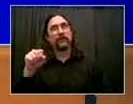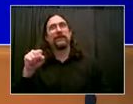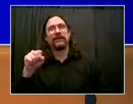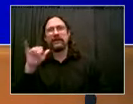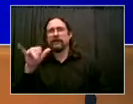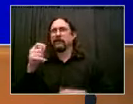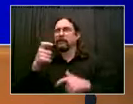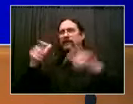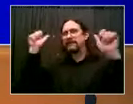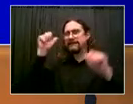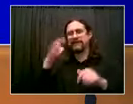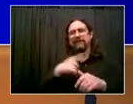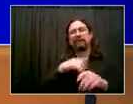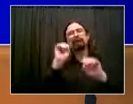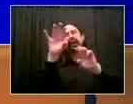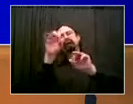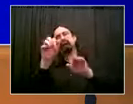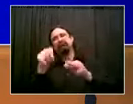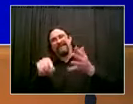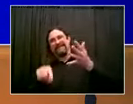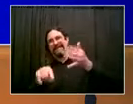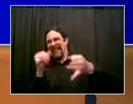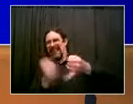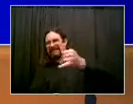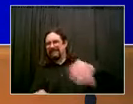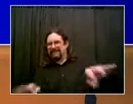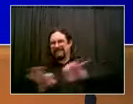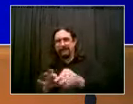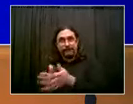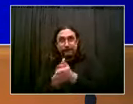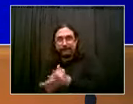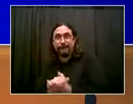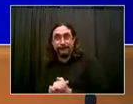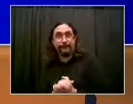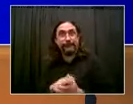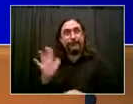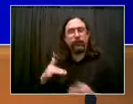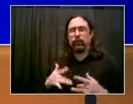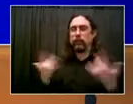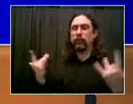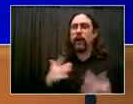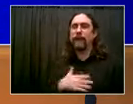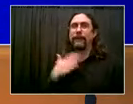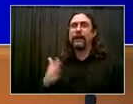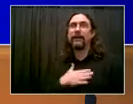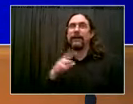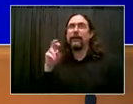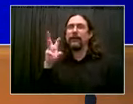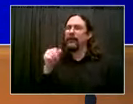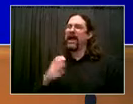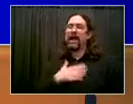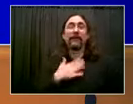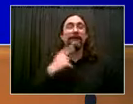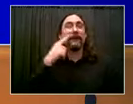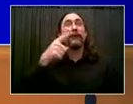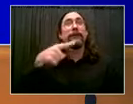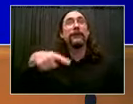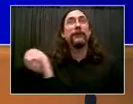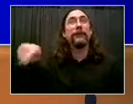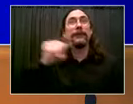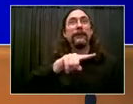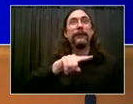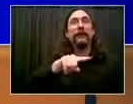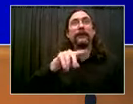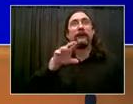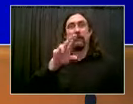big deal. I am so happy to tell you, and I was a New York City public school parent. Every single